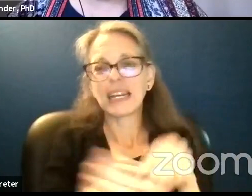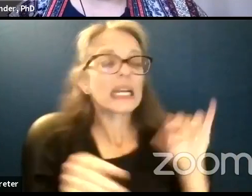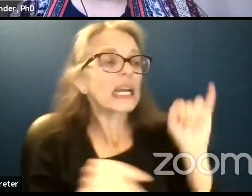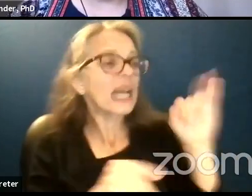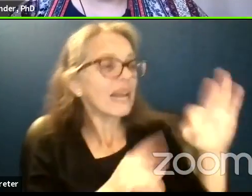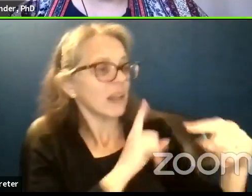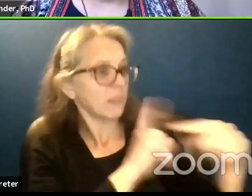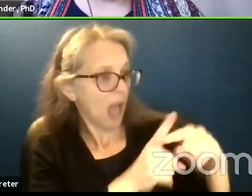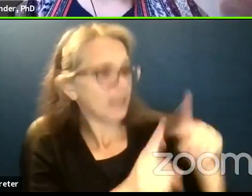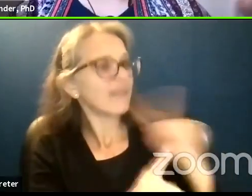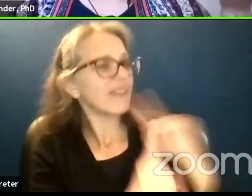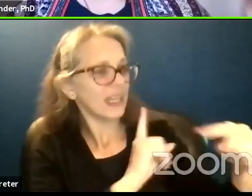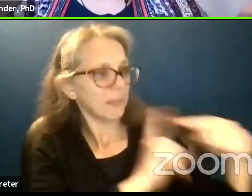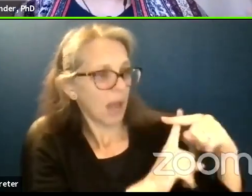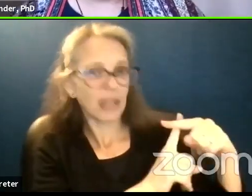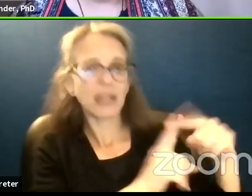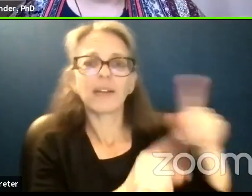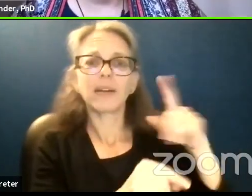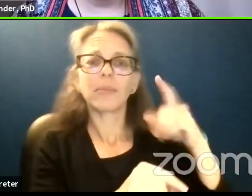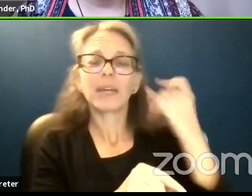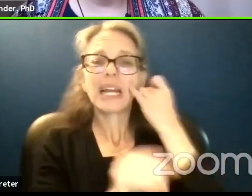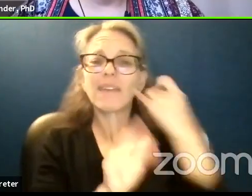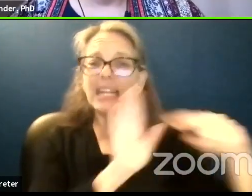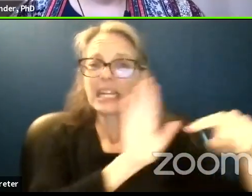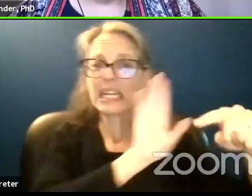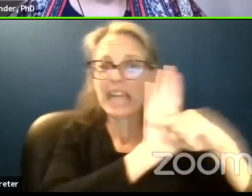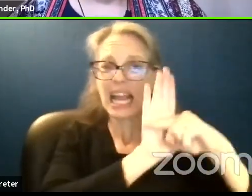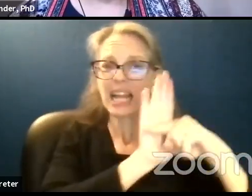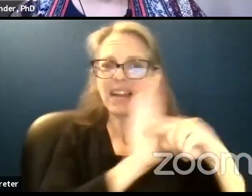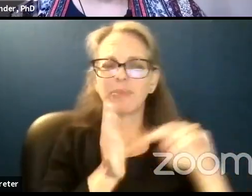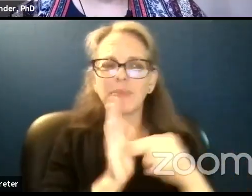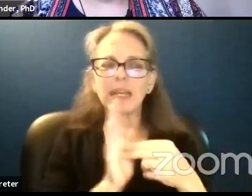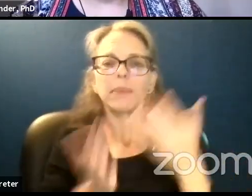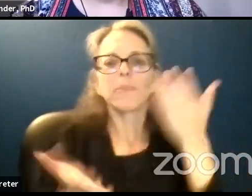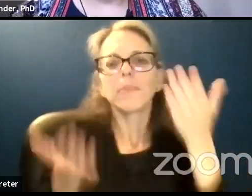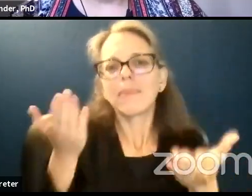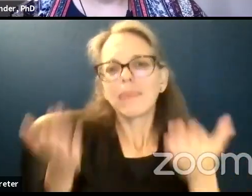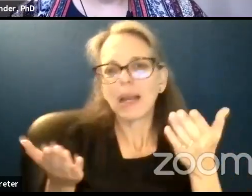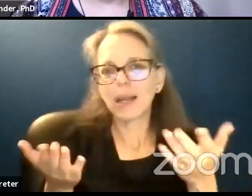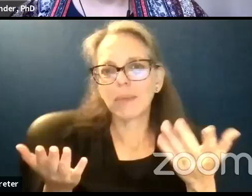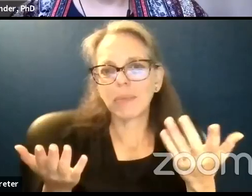positive. But if it's negative, it's like, no, maybe not. Yeah. Mm-hmm. Not as